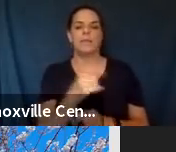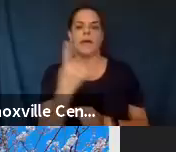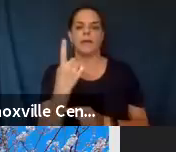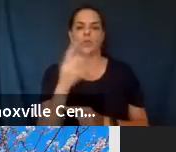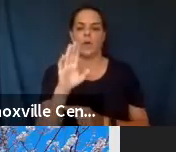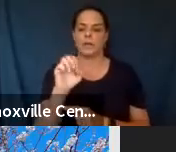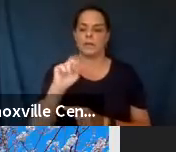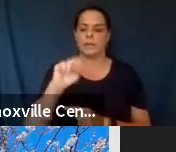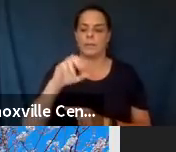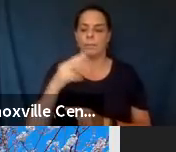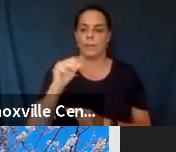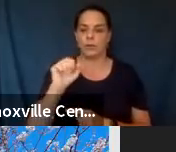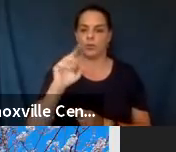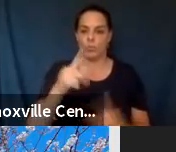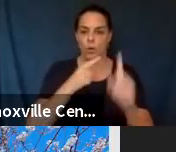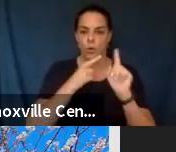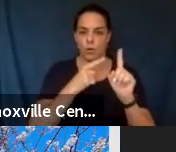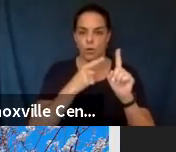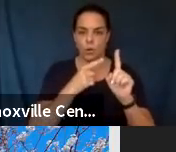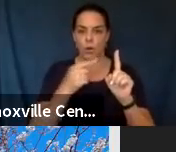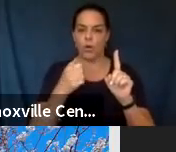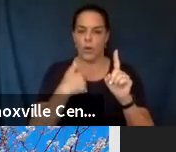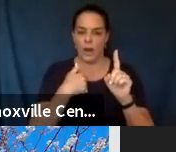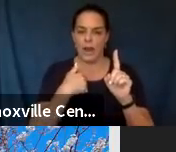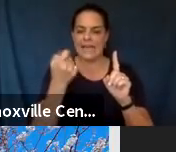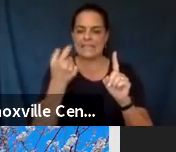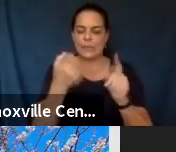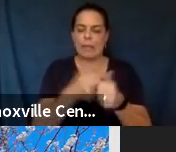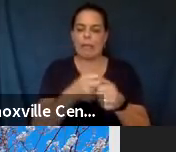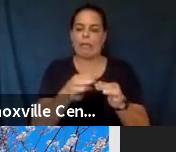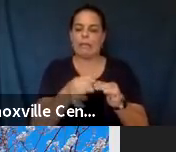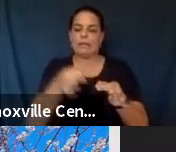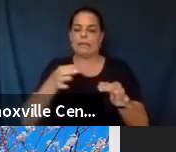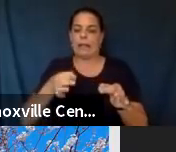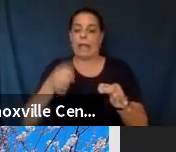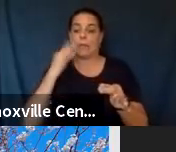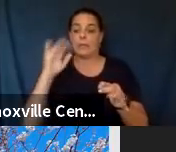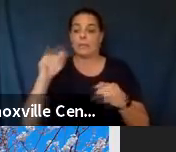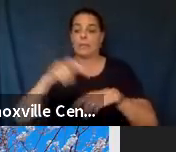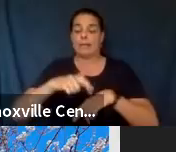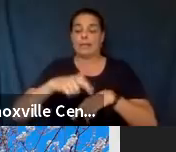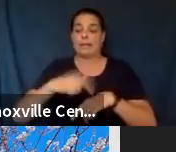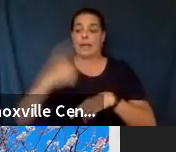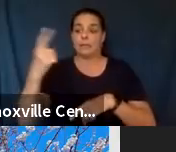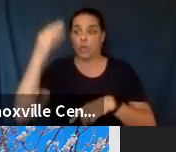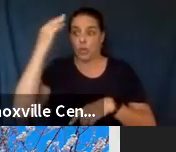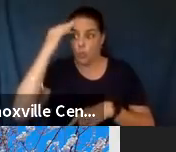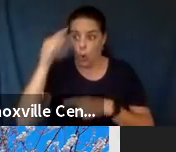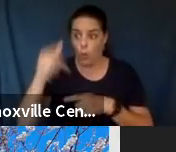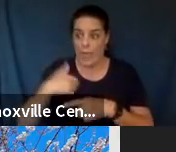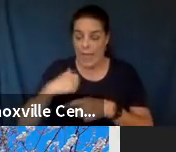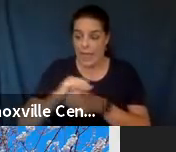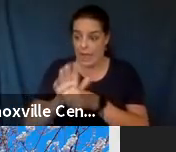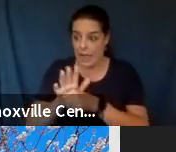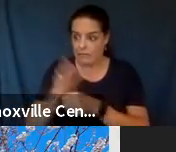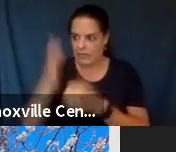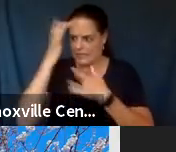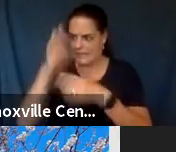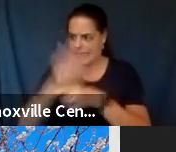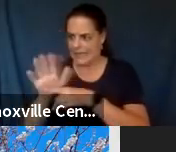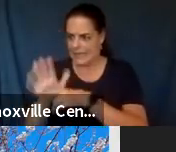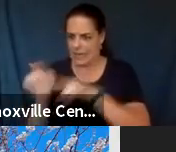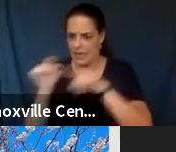benchmarks that does have a little bit of a delay, because by the time somebody knows they have COVID, they get sick enough to go to the